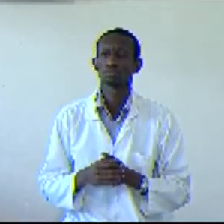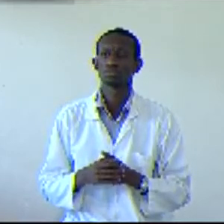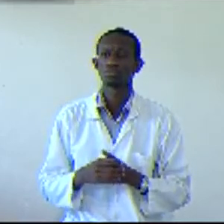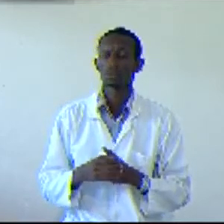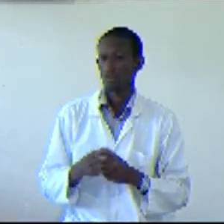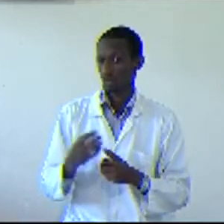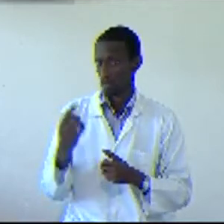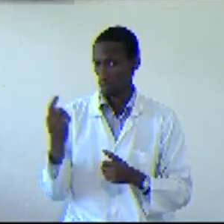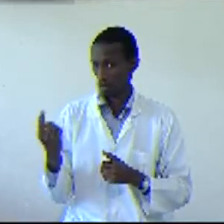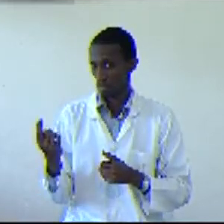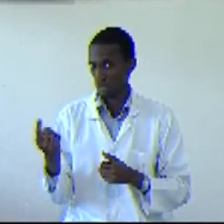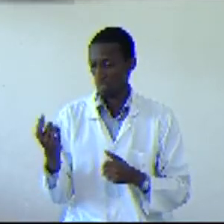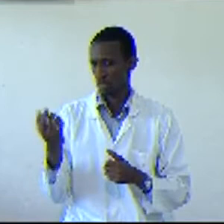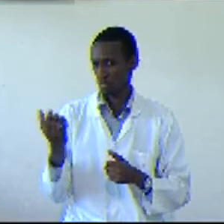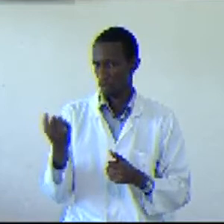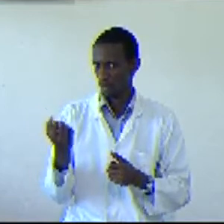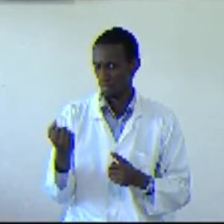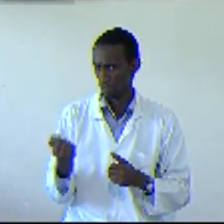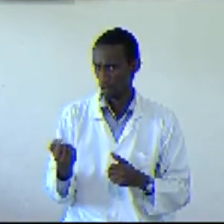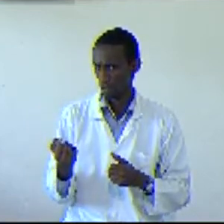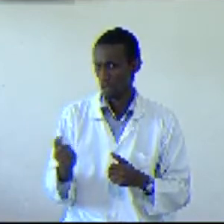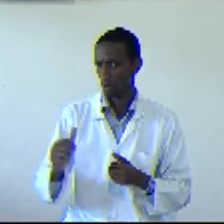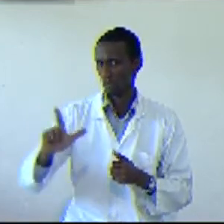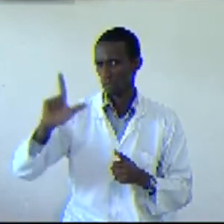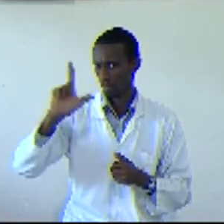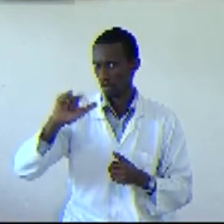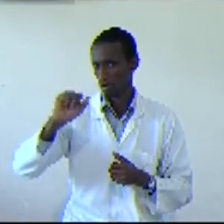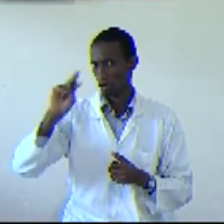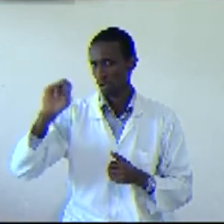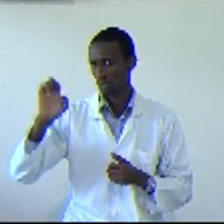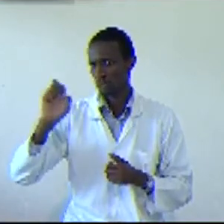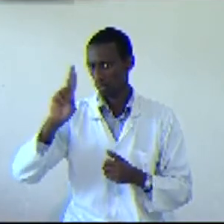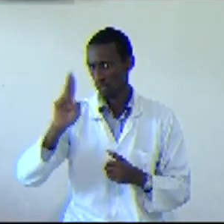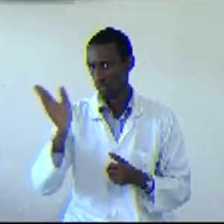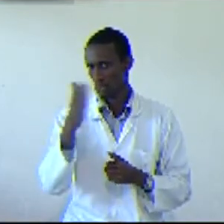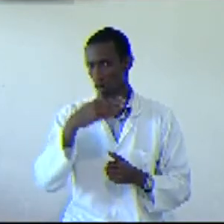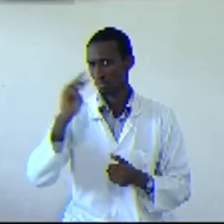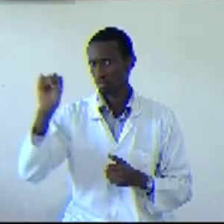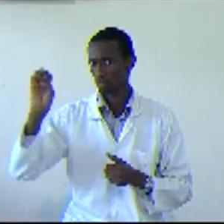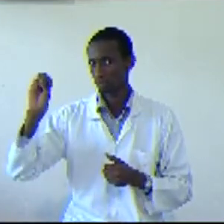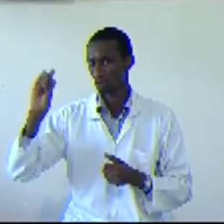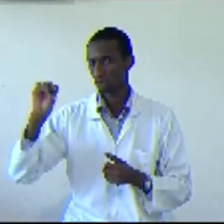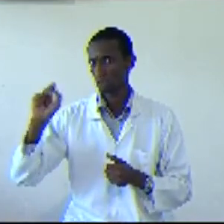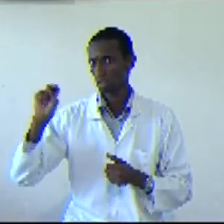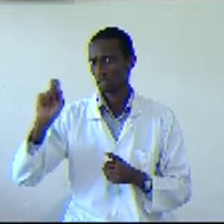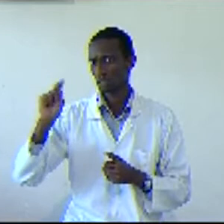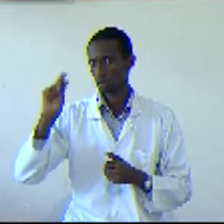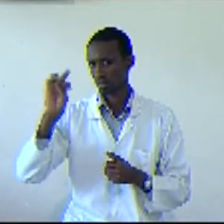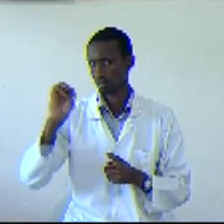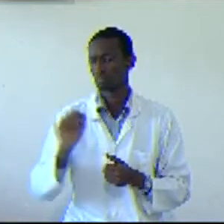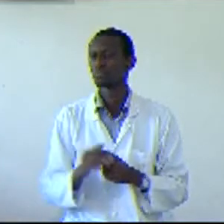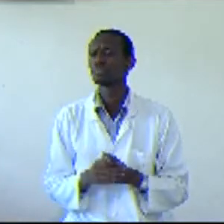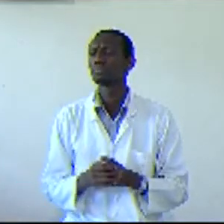with more linear momentum is that